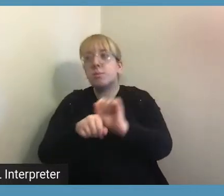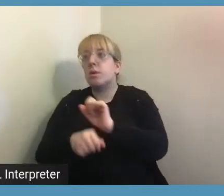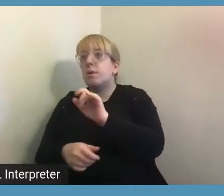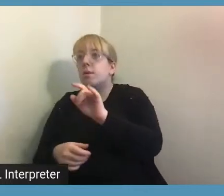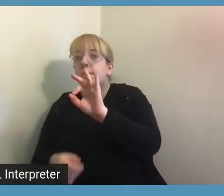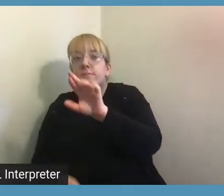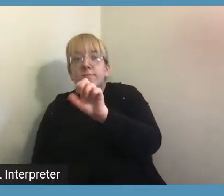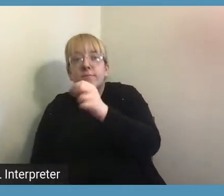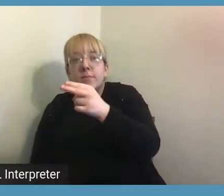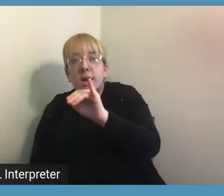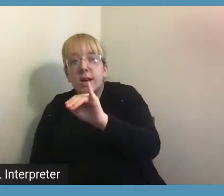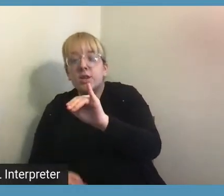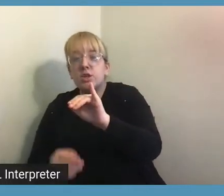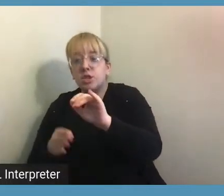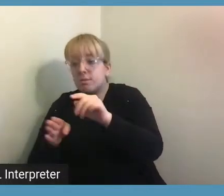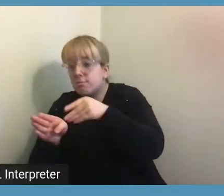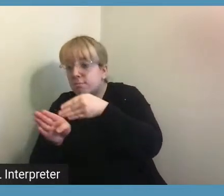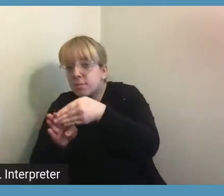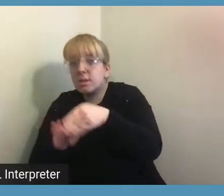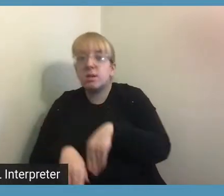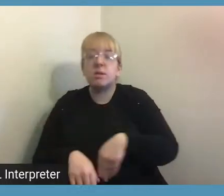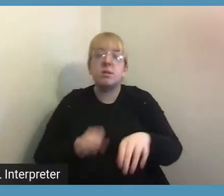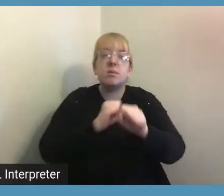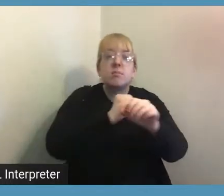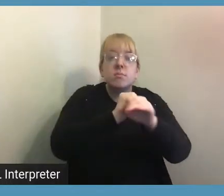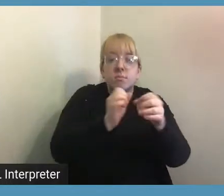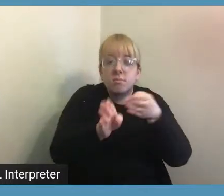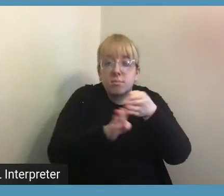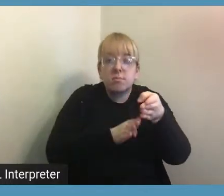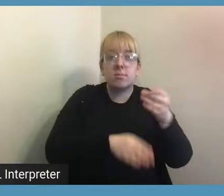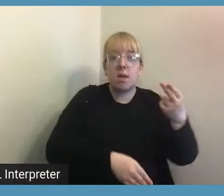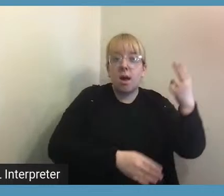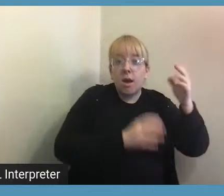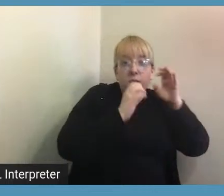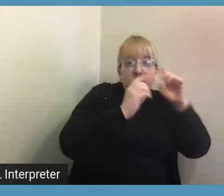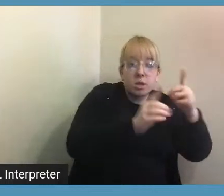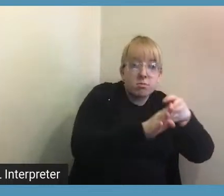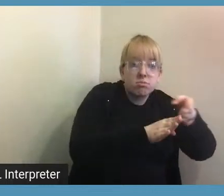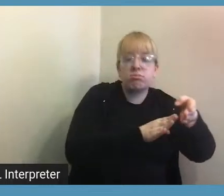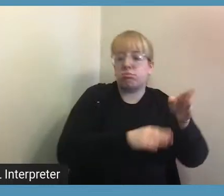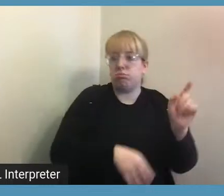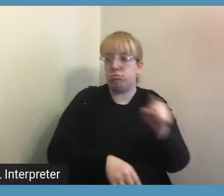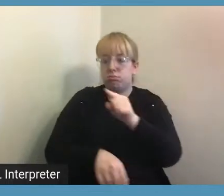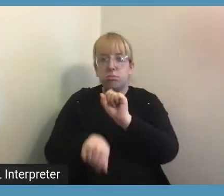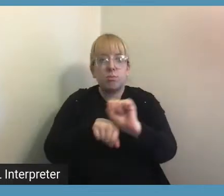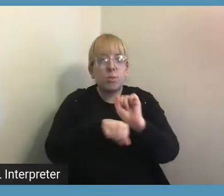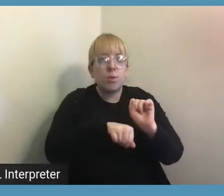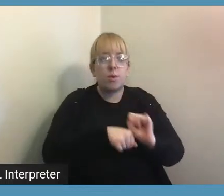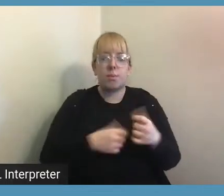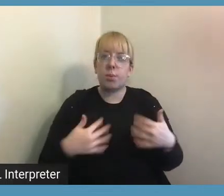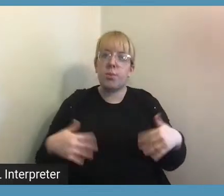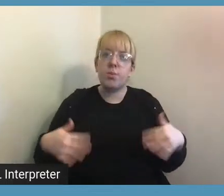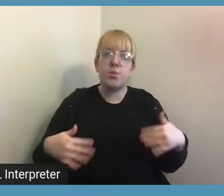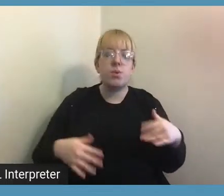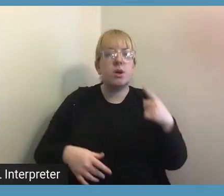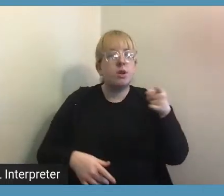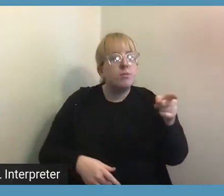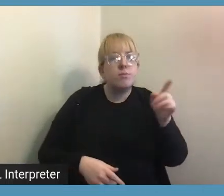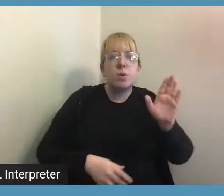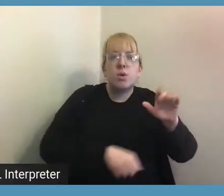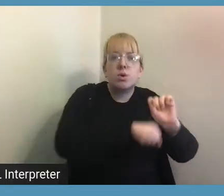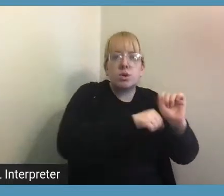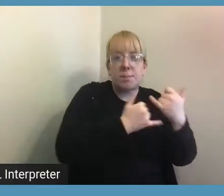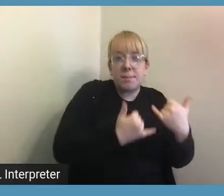higher education, and advertising. She is interested in exploring practical uses for new media and finding new ways